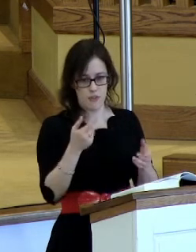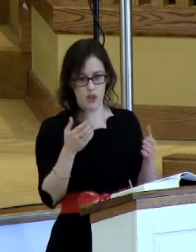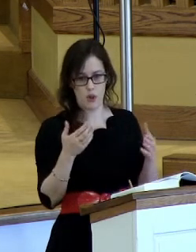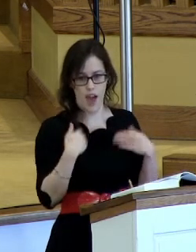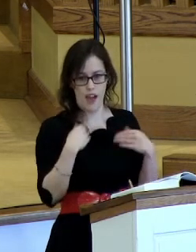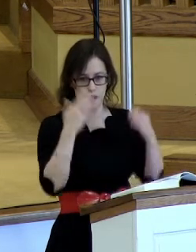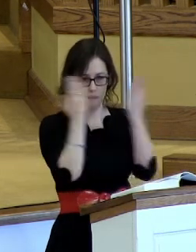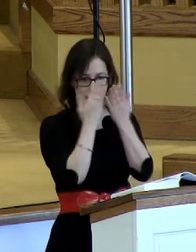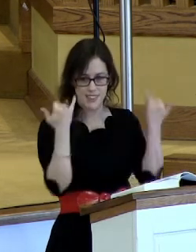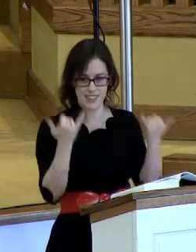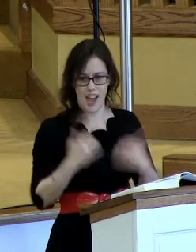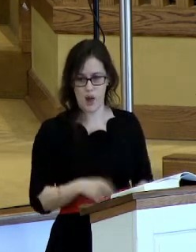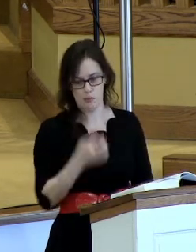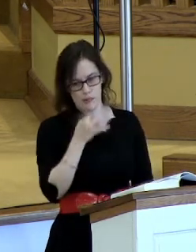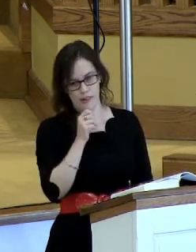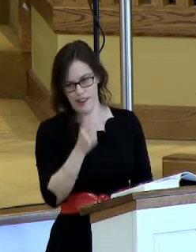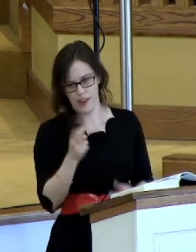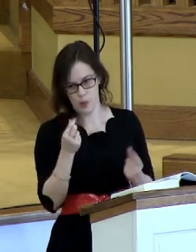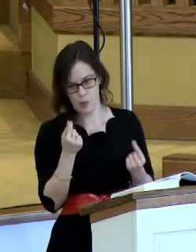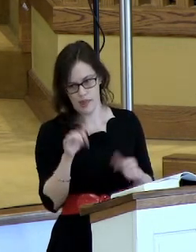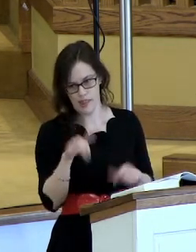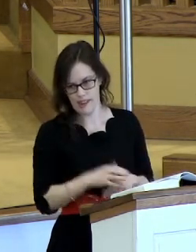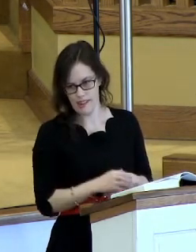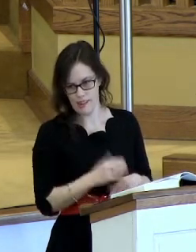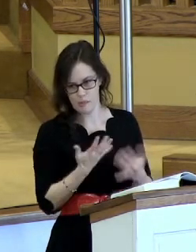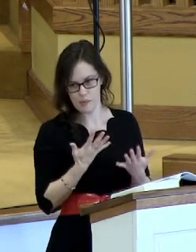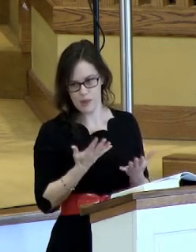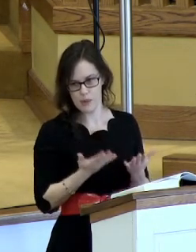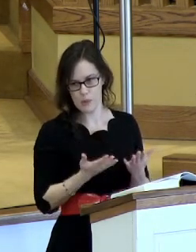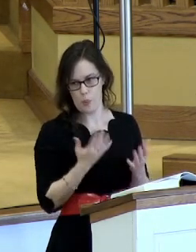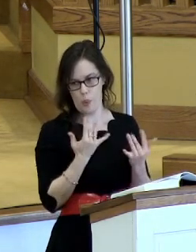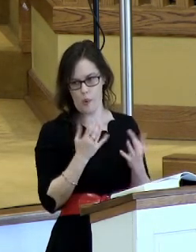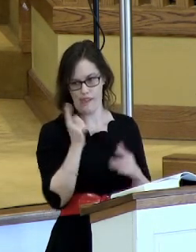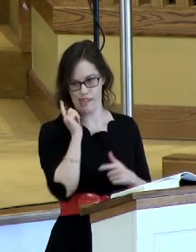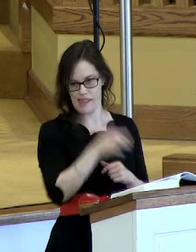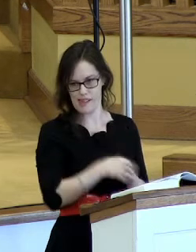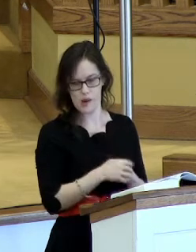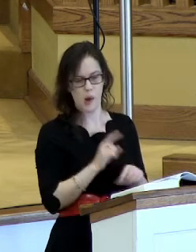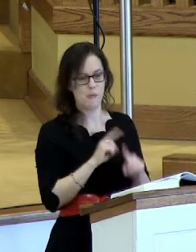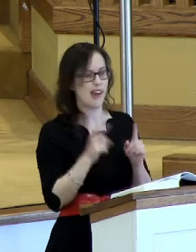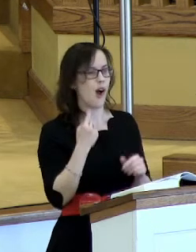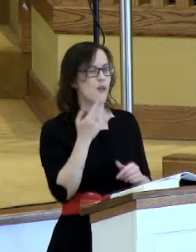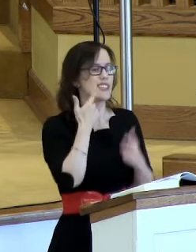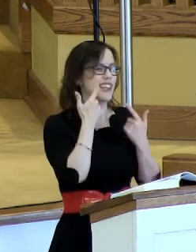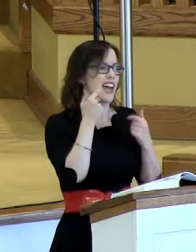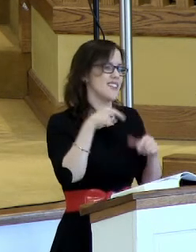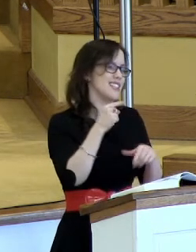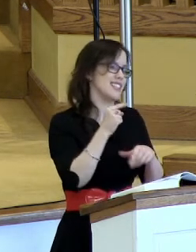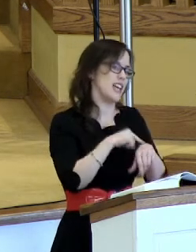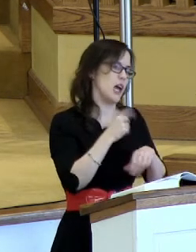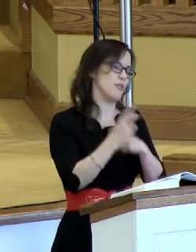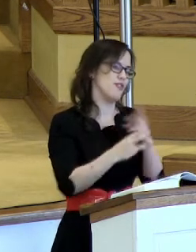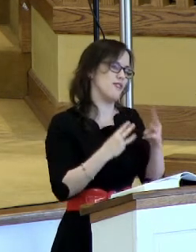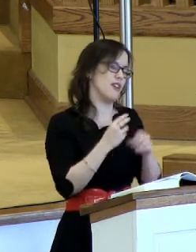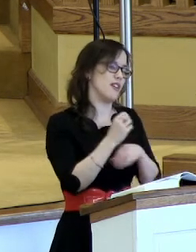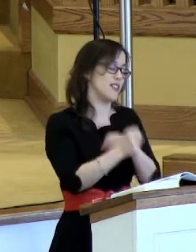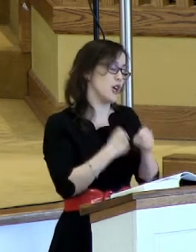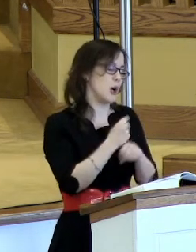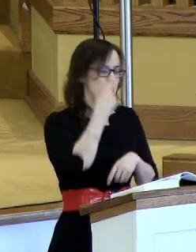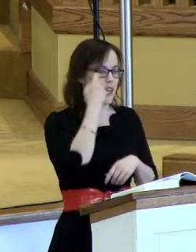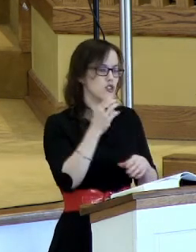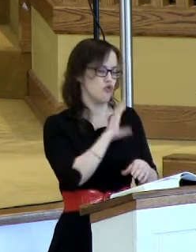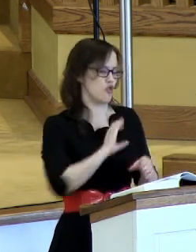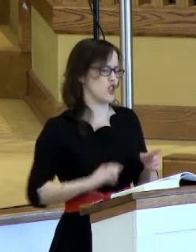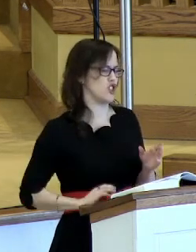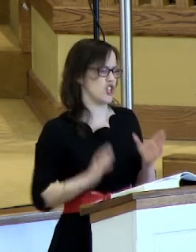this morning. We'd prefer you not to do that. Wait till later. But I always laugh about this time of year because Christians are getting this big old fuss and fight over